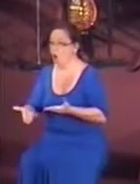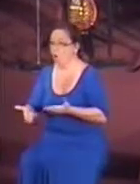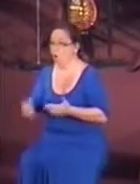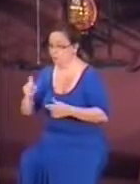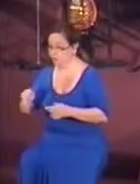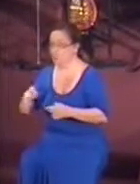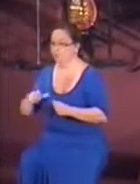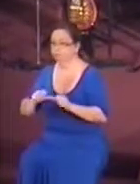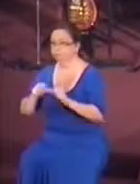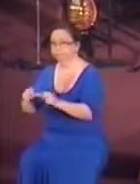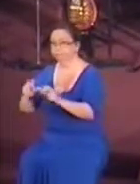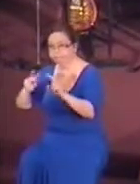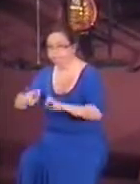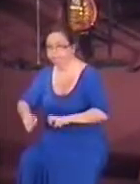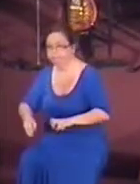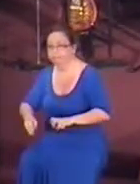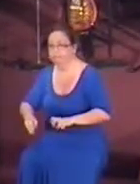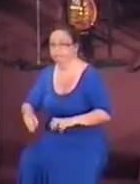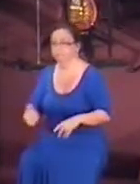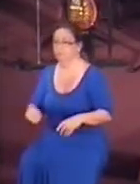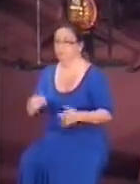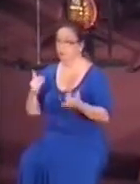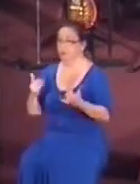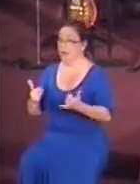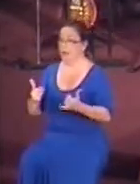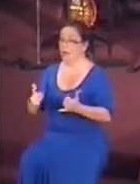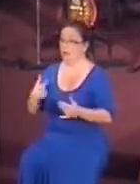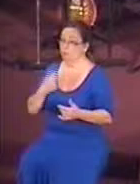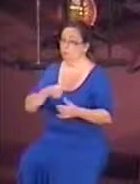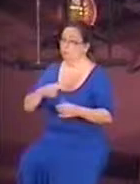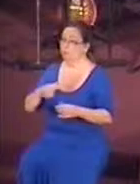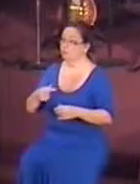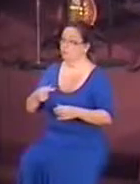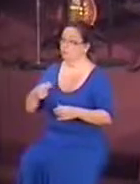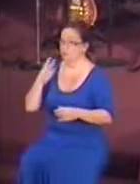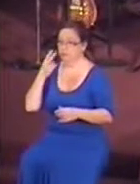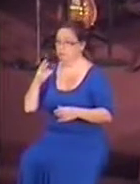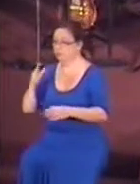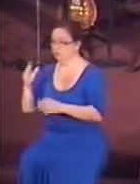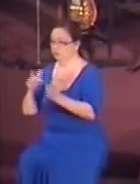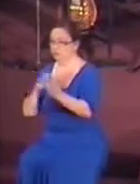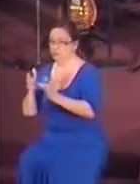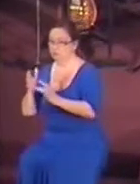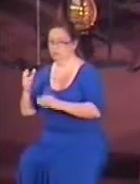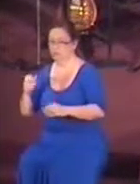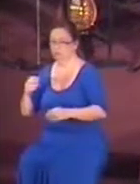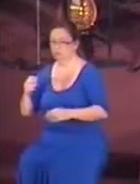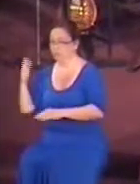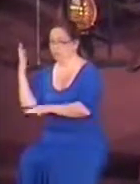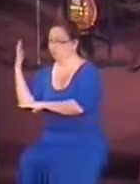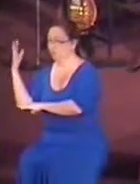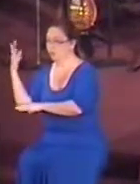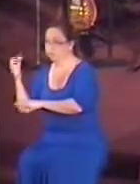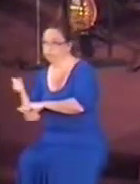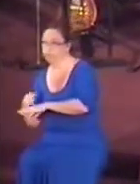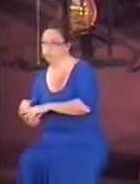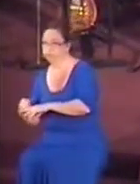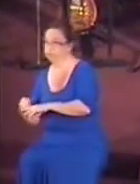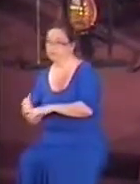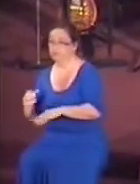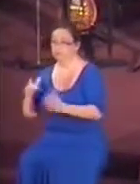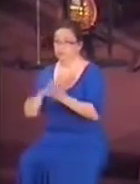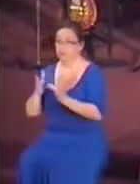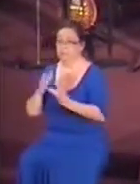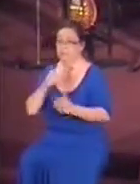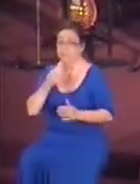circle. We're at the mountain of God, right? Jesus has just cursed this fig tree. And he says, do not doubt. If you trust in me,